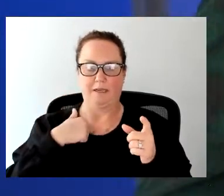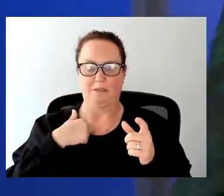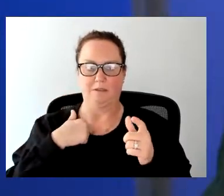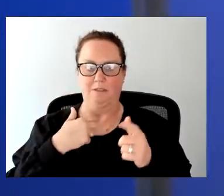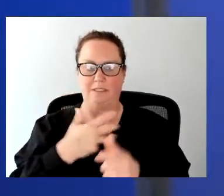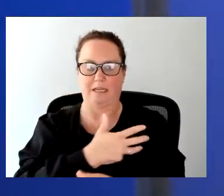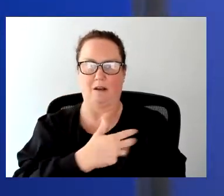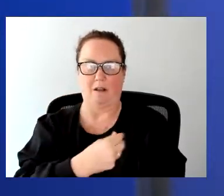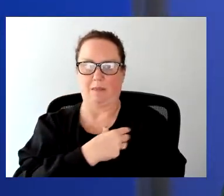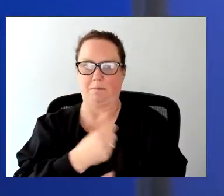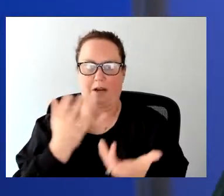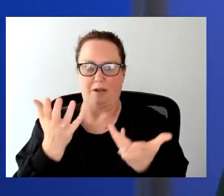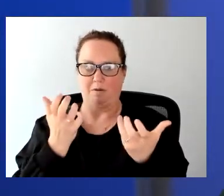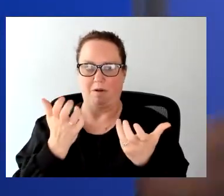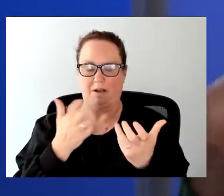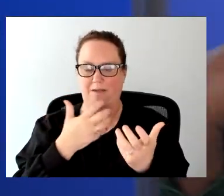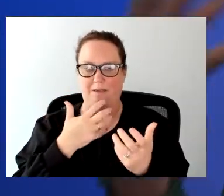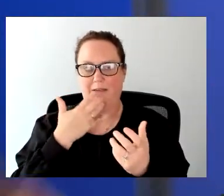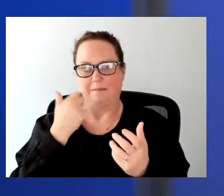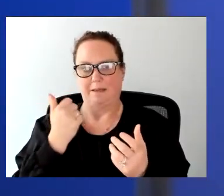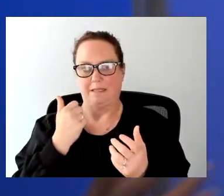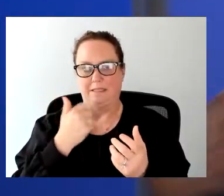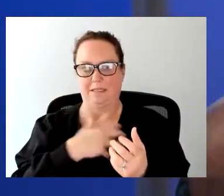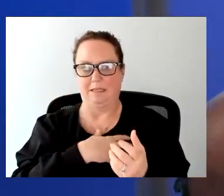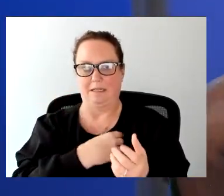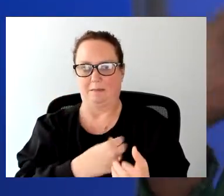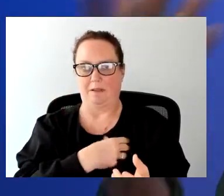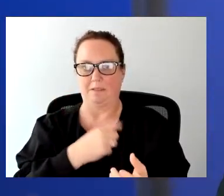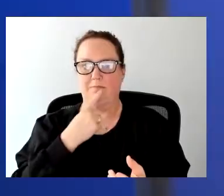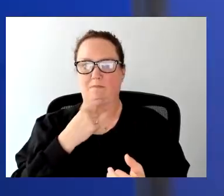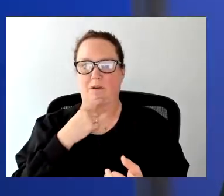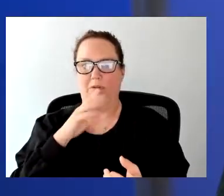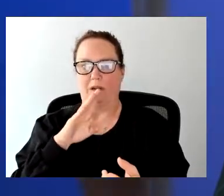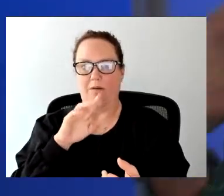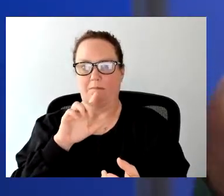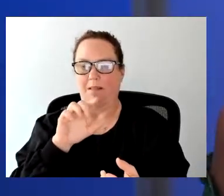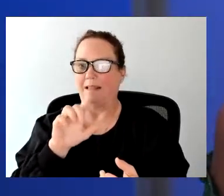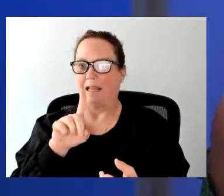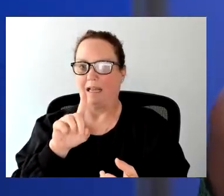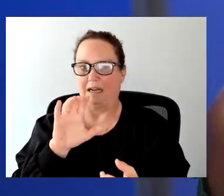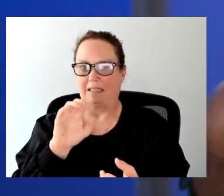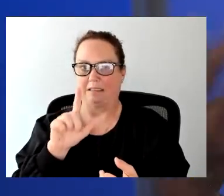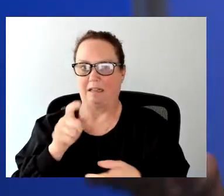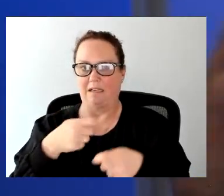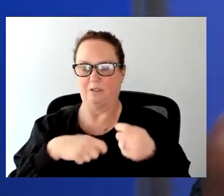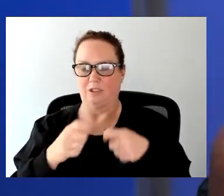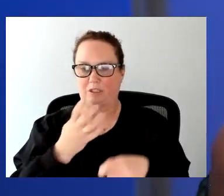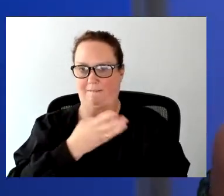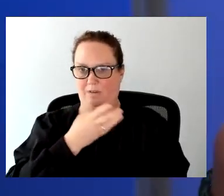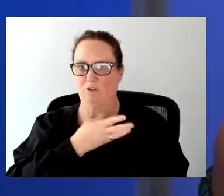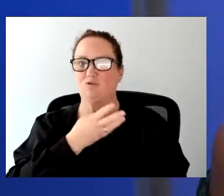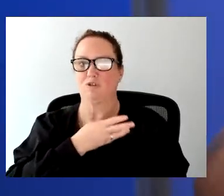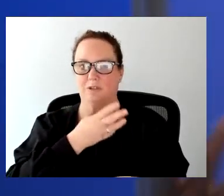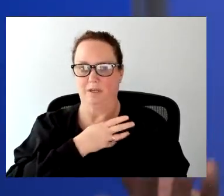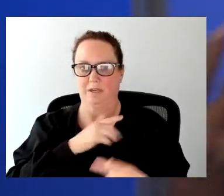want. So that's how they do my red blood cell exchange. They can give me infusions through there, my pain medications through there,